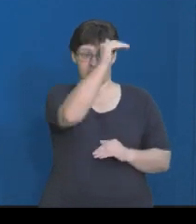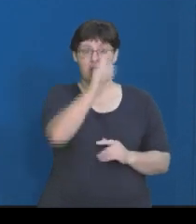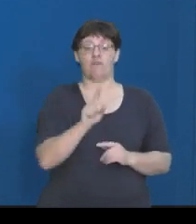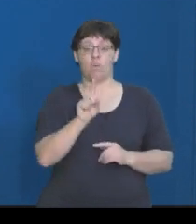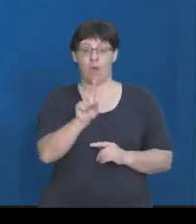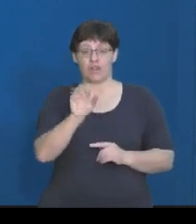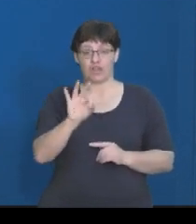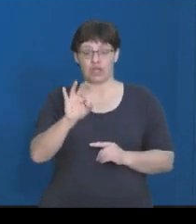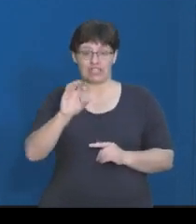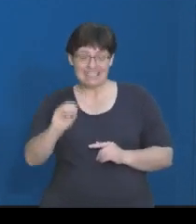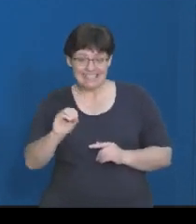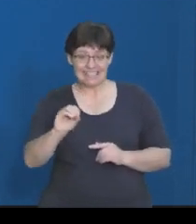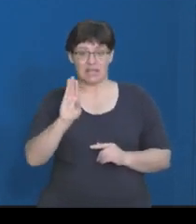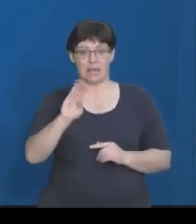of